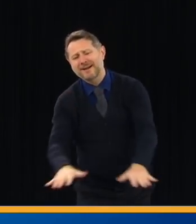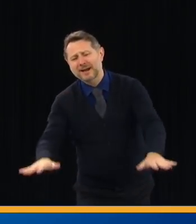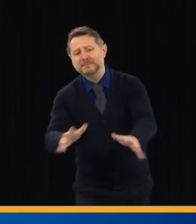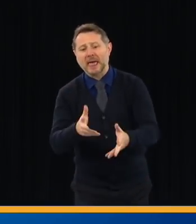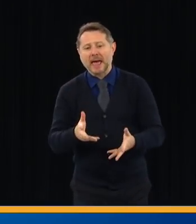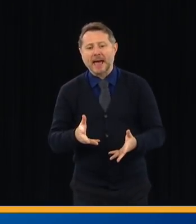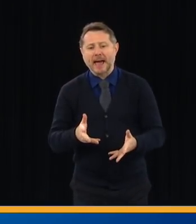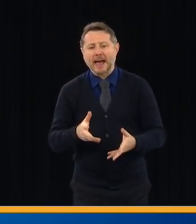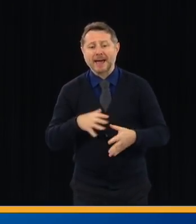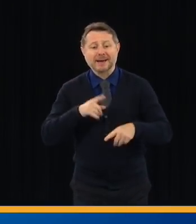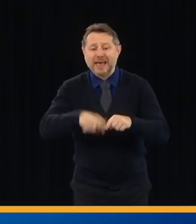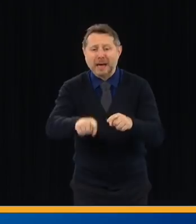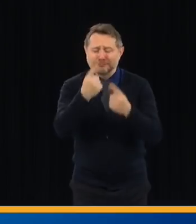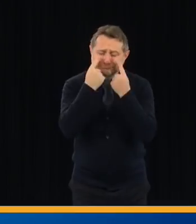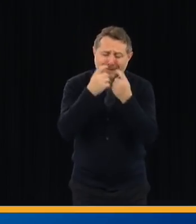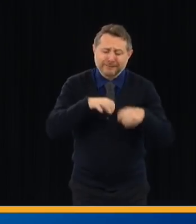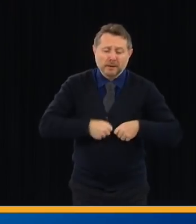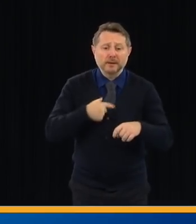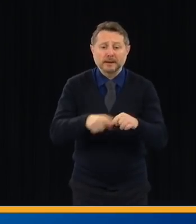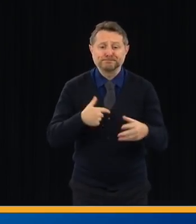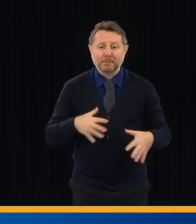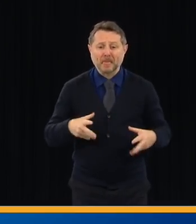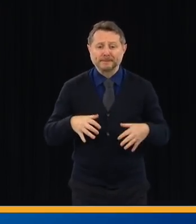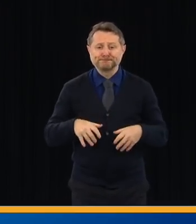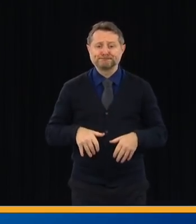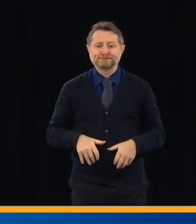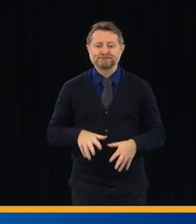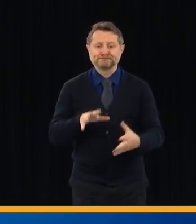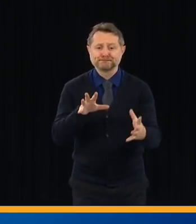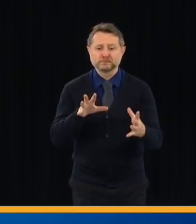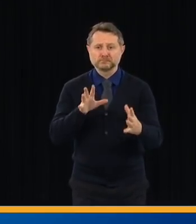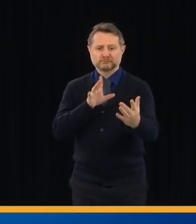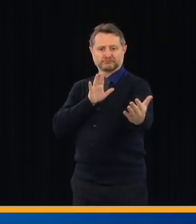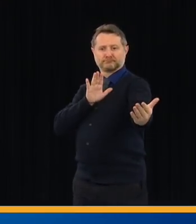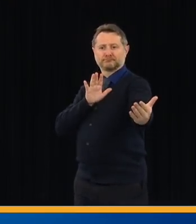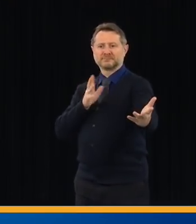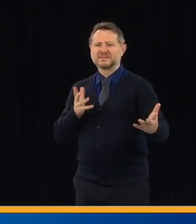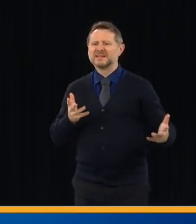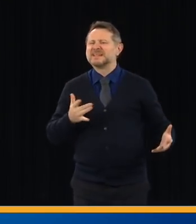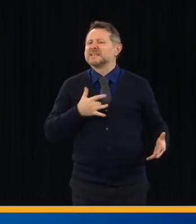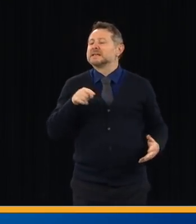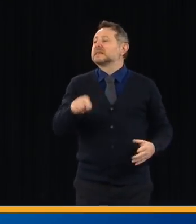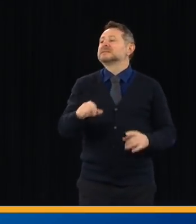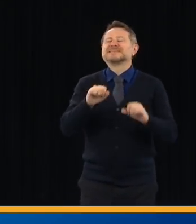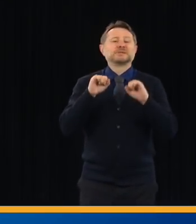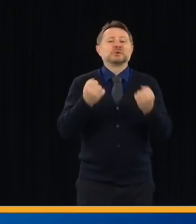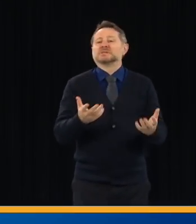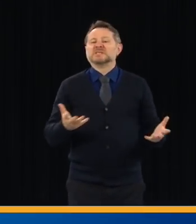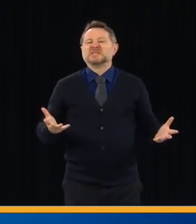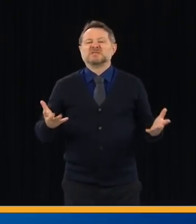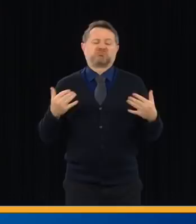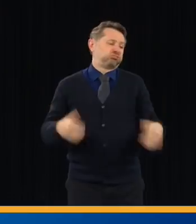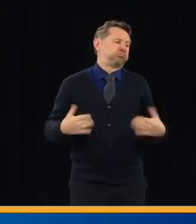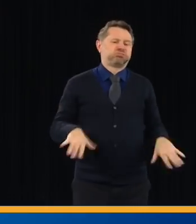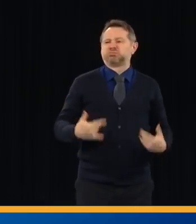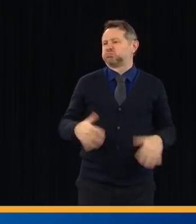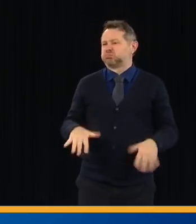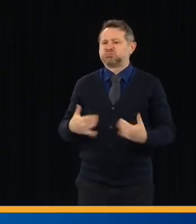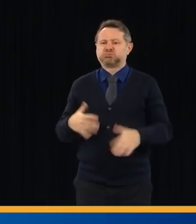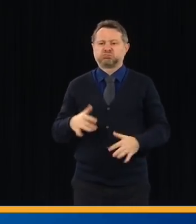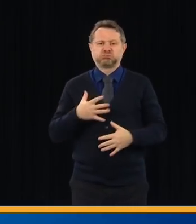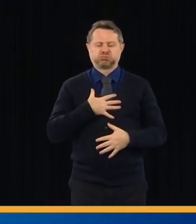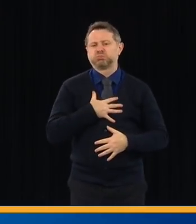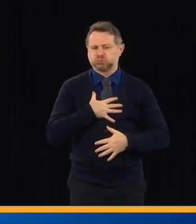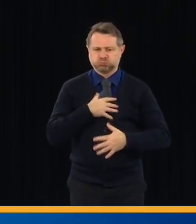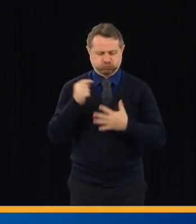together. They do these cyber chats. I mean, this is so emotionally taxing that you